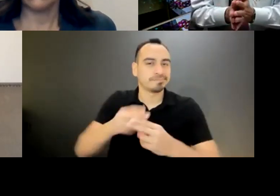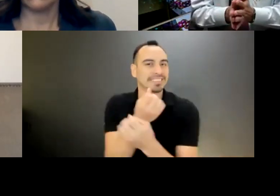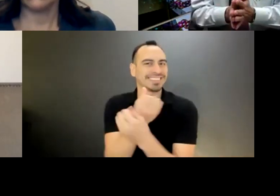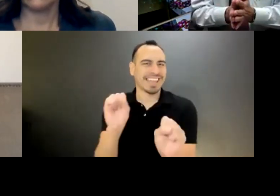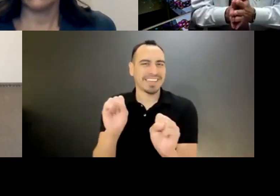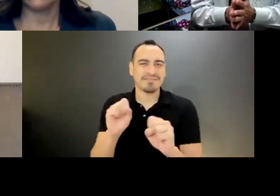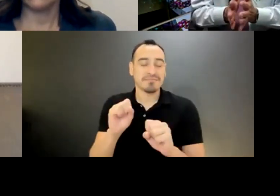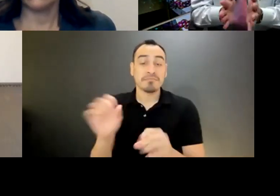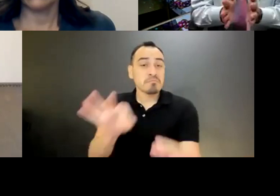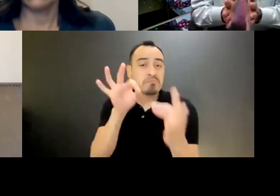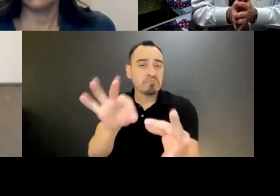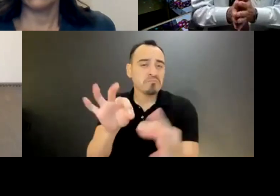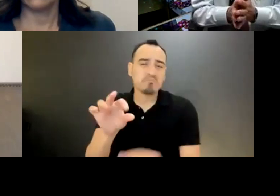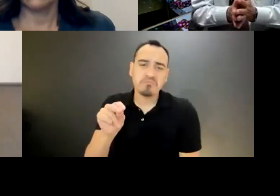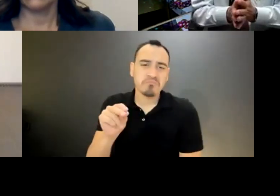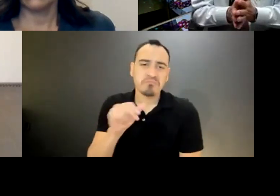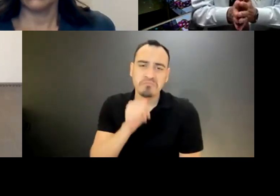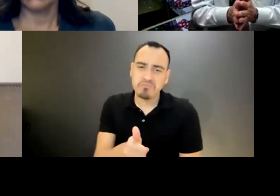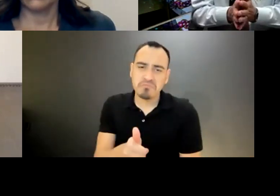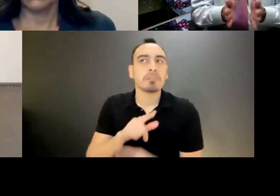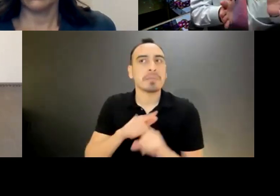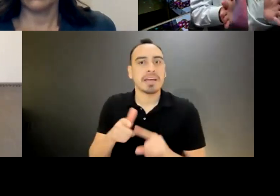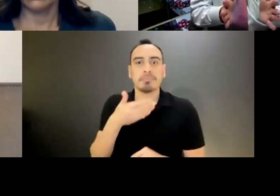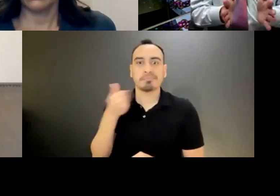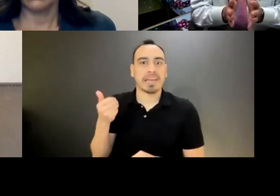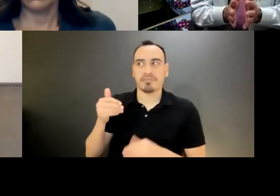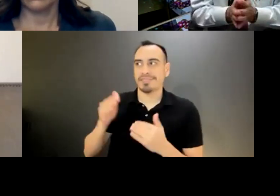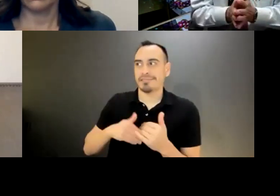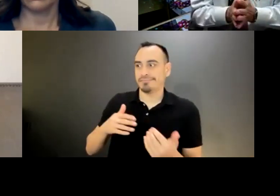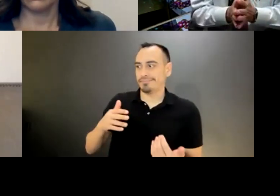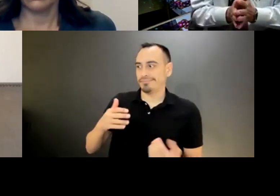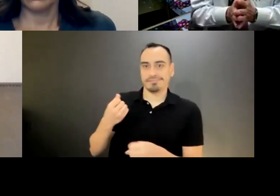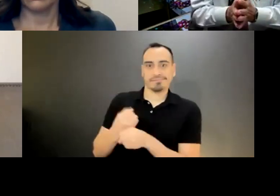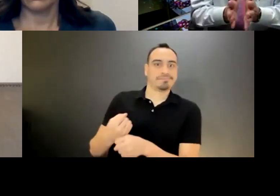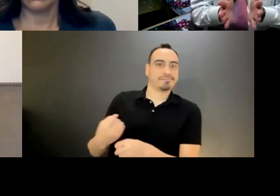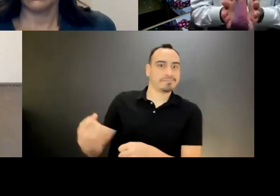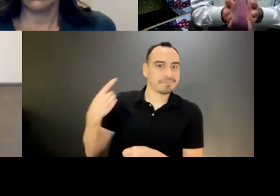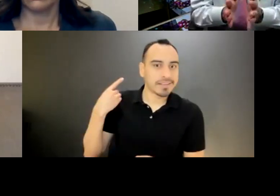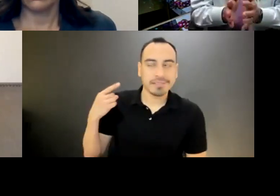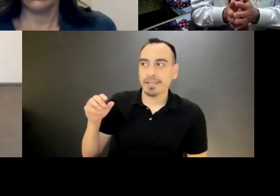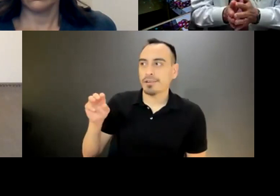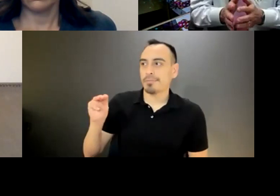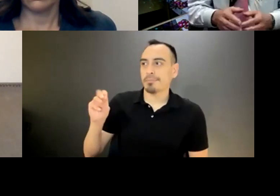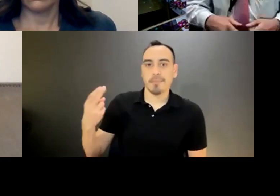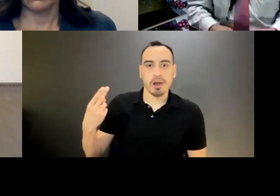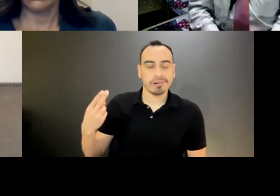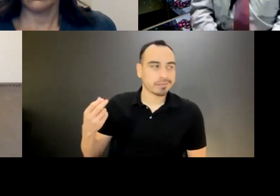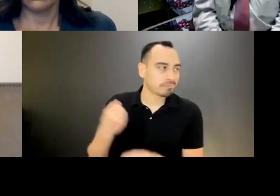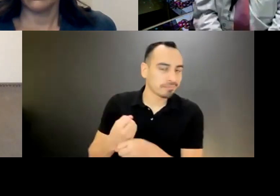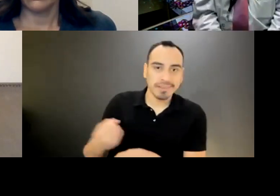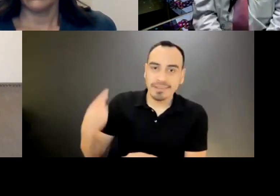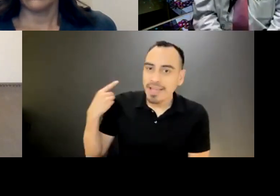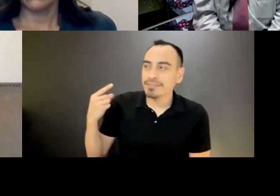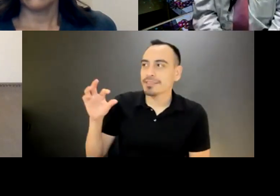be perfect, but it's a lot better than it was a year ago in March or in February,